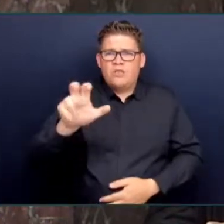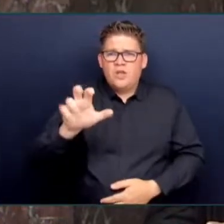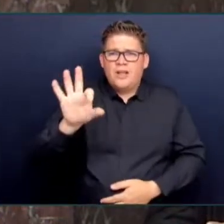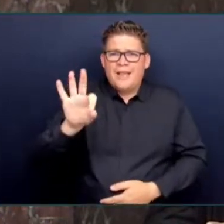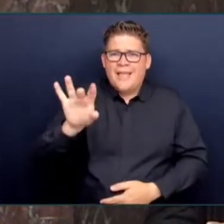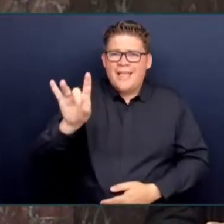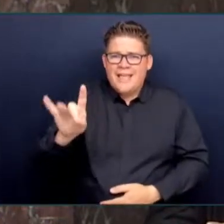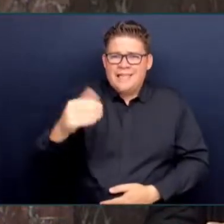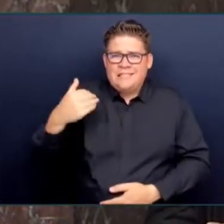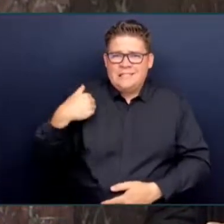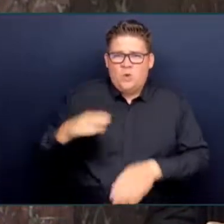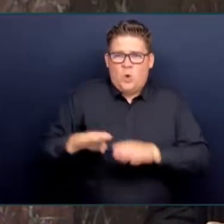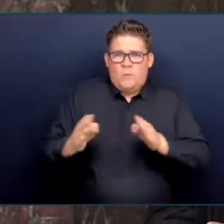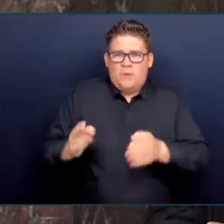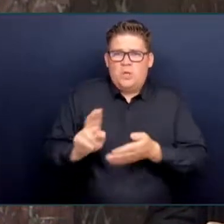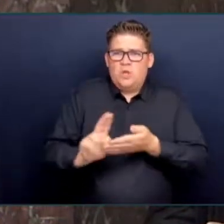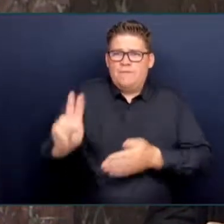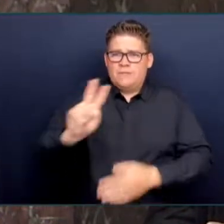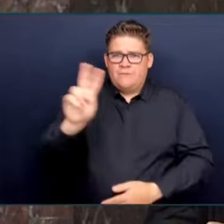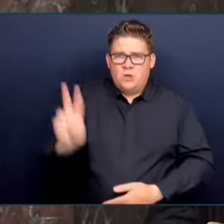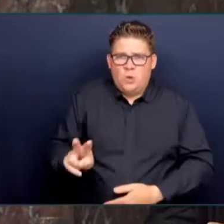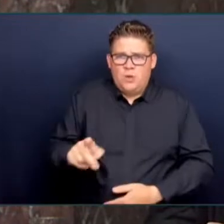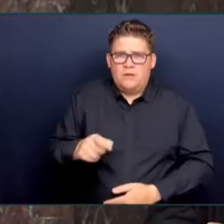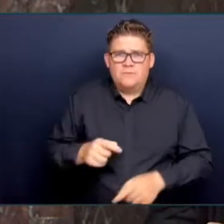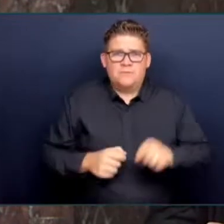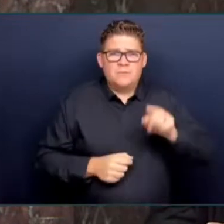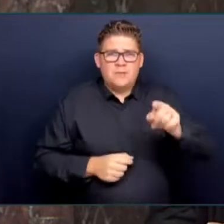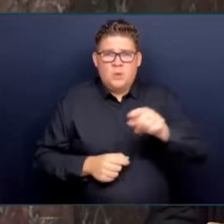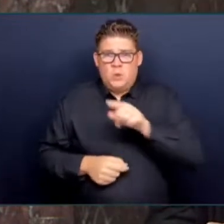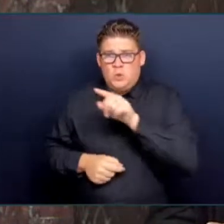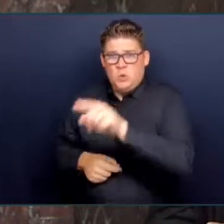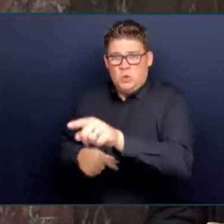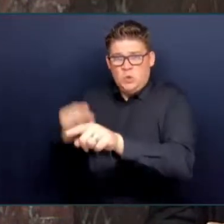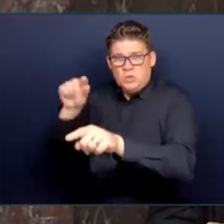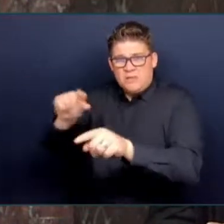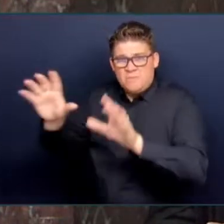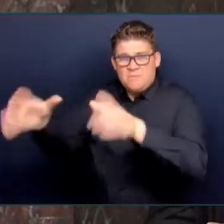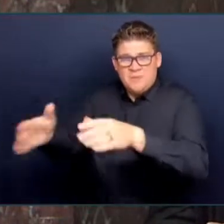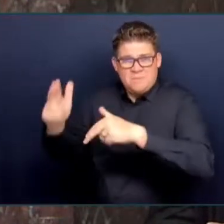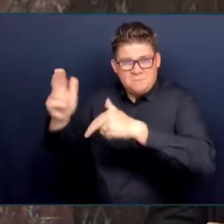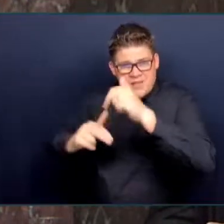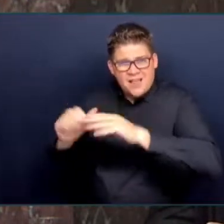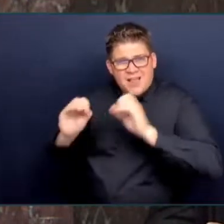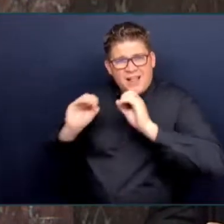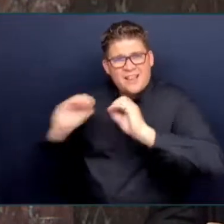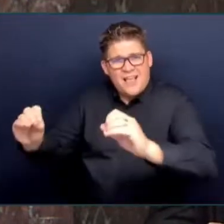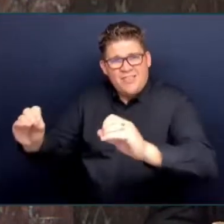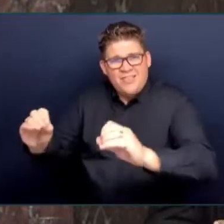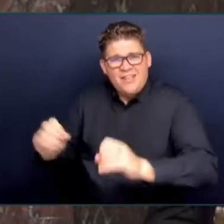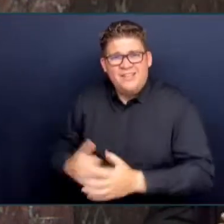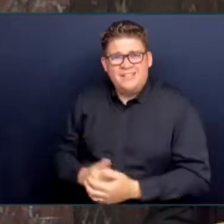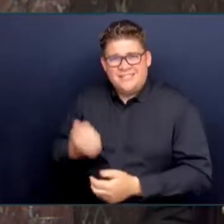built none, Mr. Speaker, 130 in 16 years, Mr. Speaker.